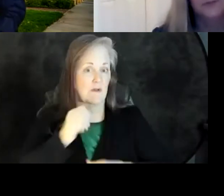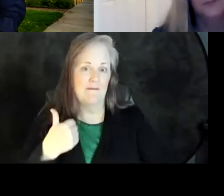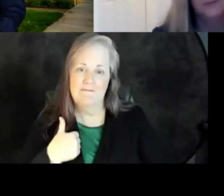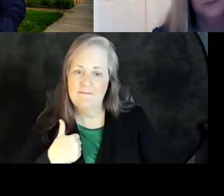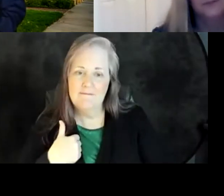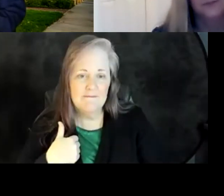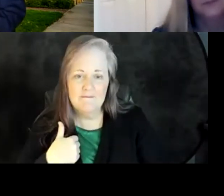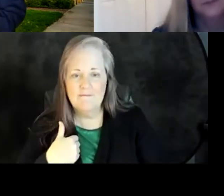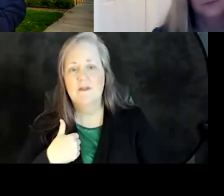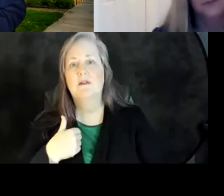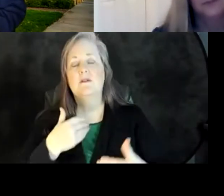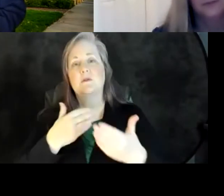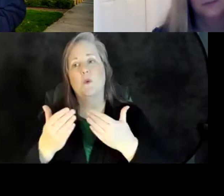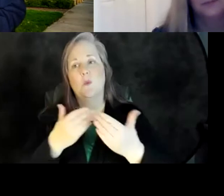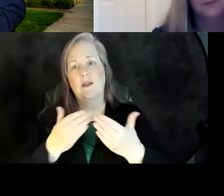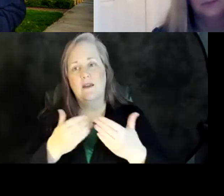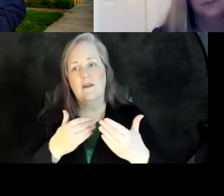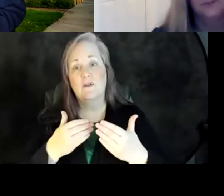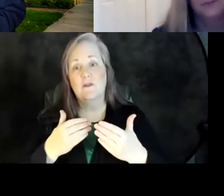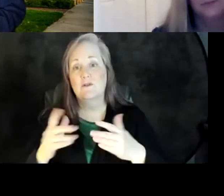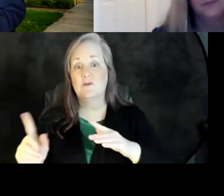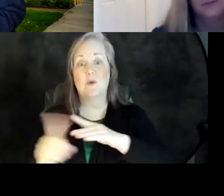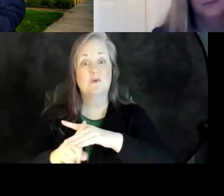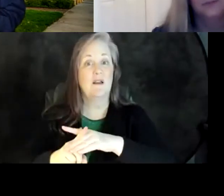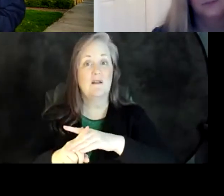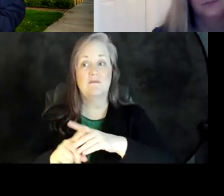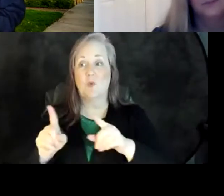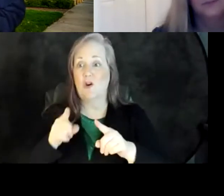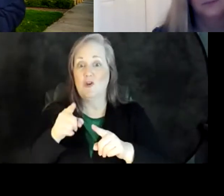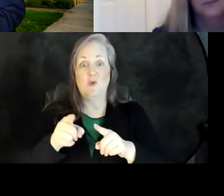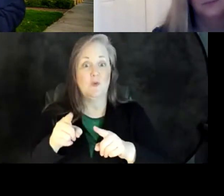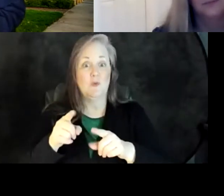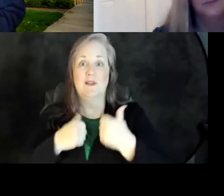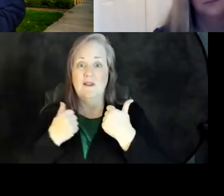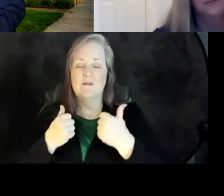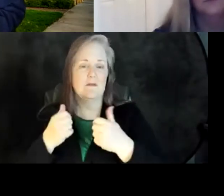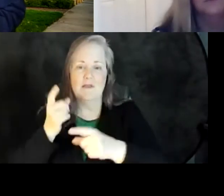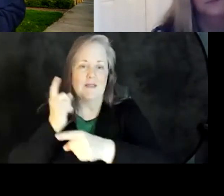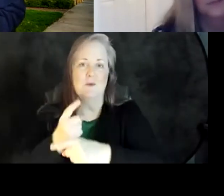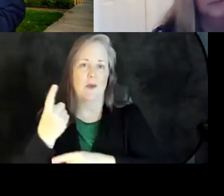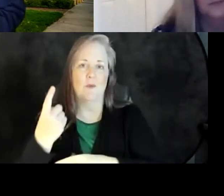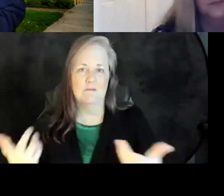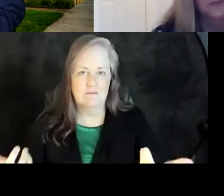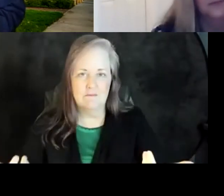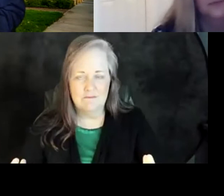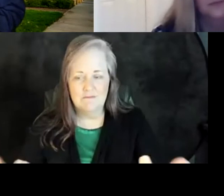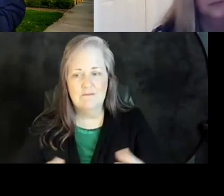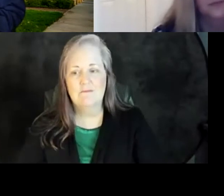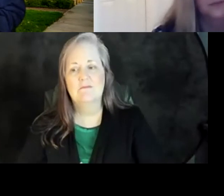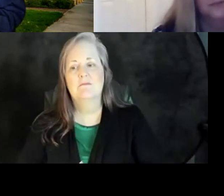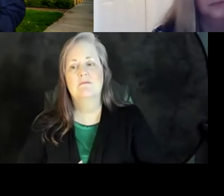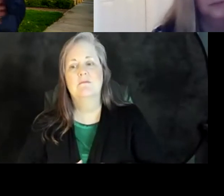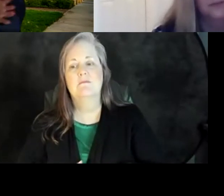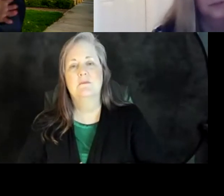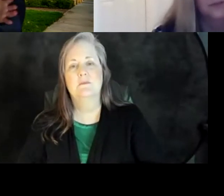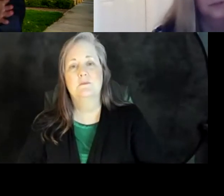I think whatever shows up where you are is the right vaccine for you. And I think when